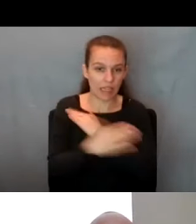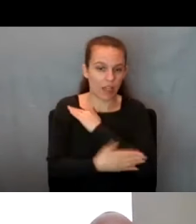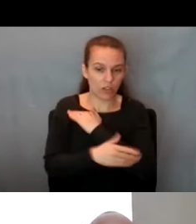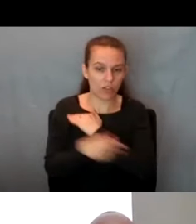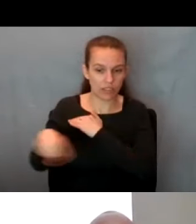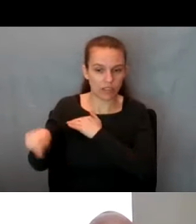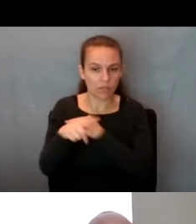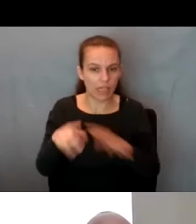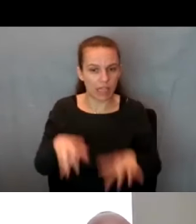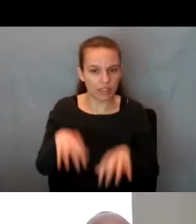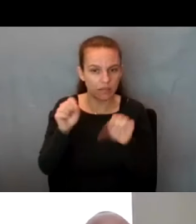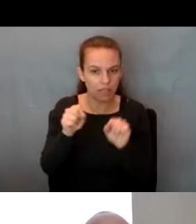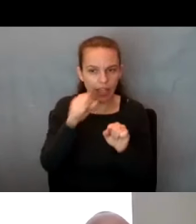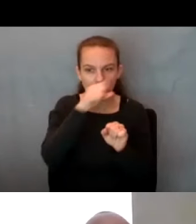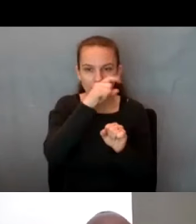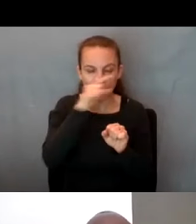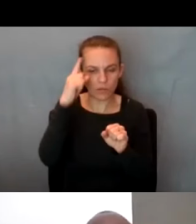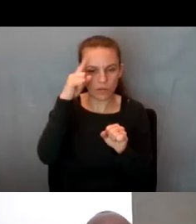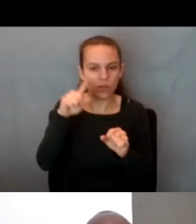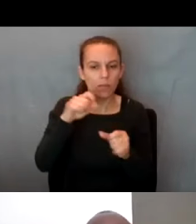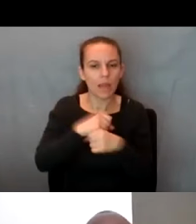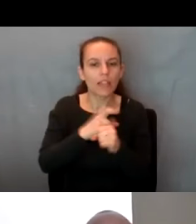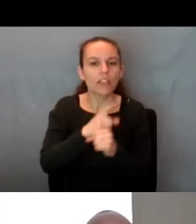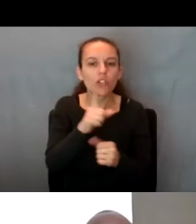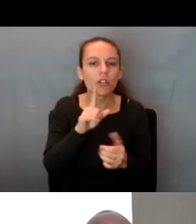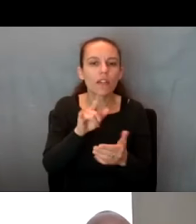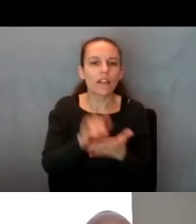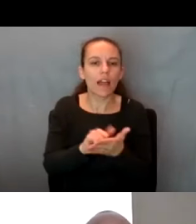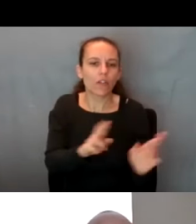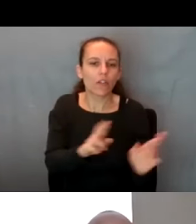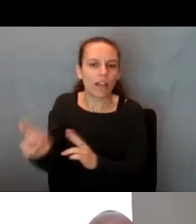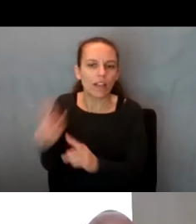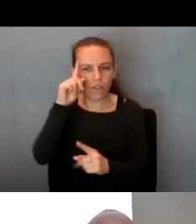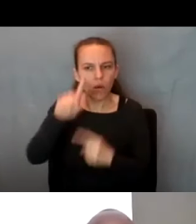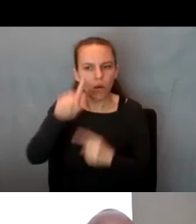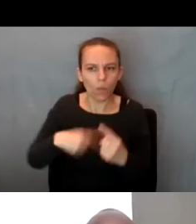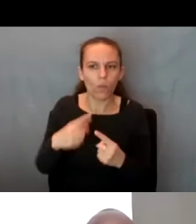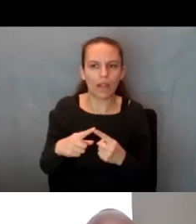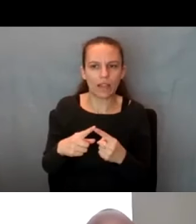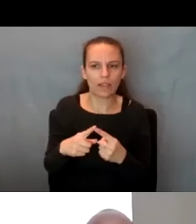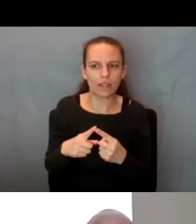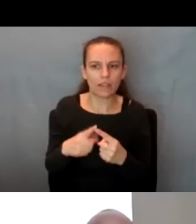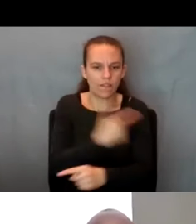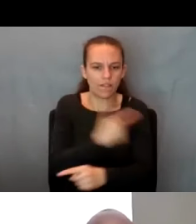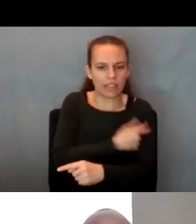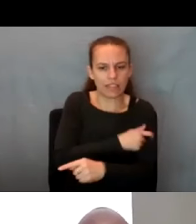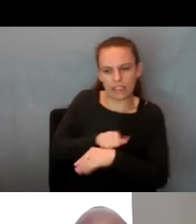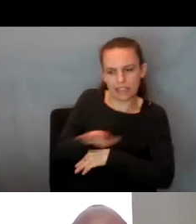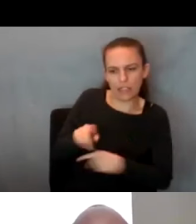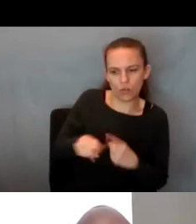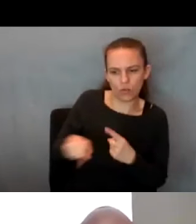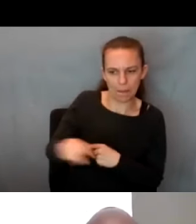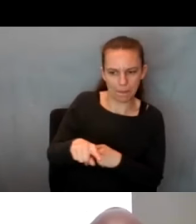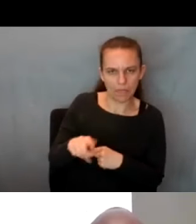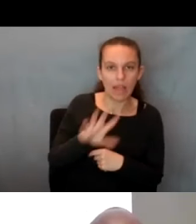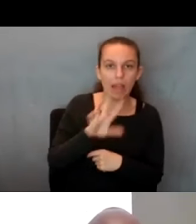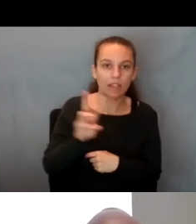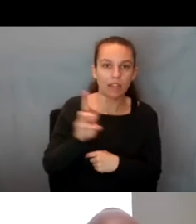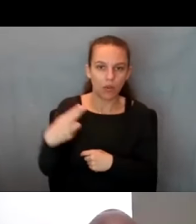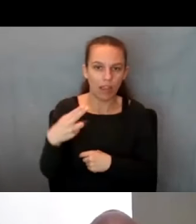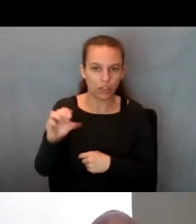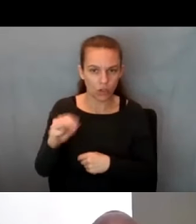that they can be ready up to when the vaccine will be shipped to their countries. So at WHO, we have started